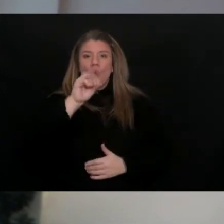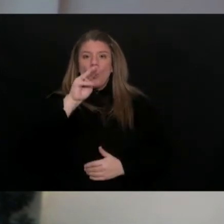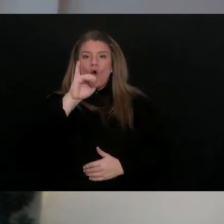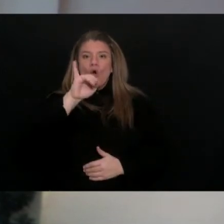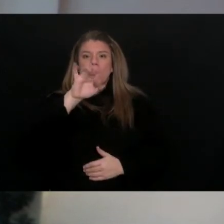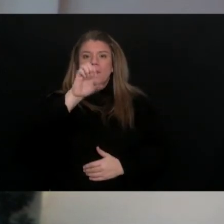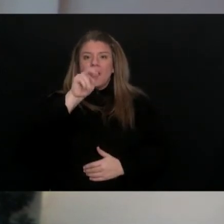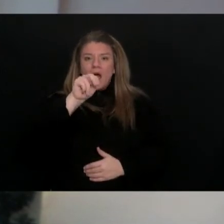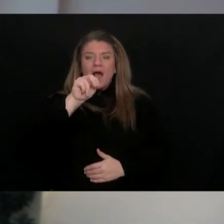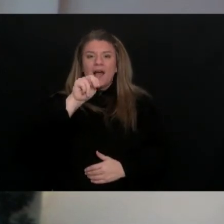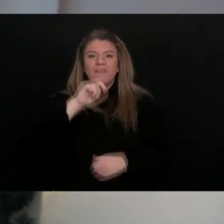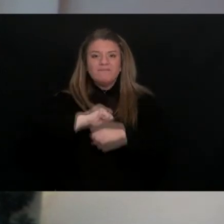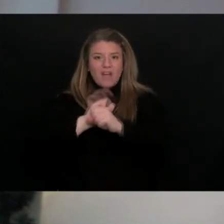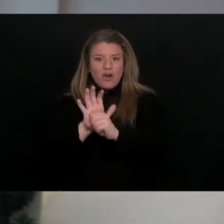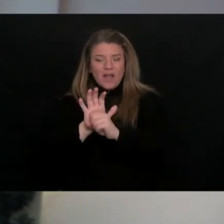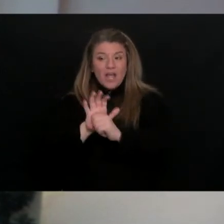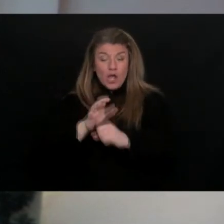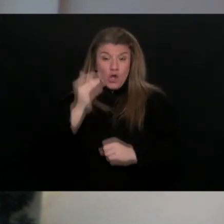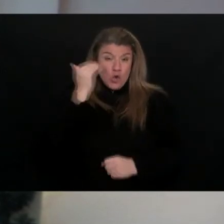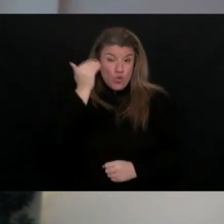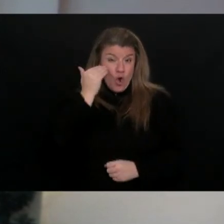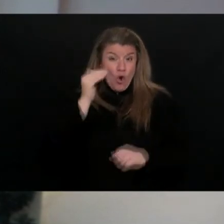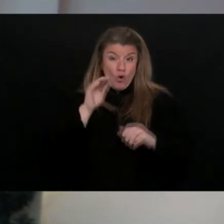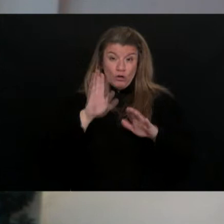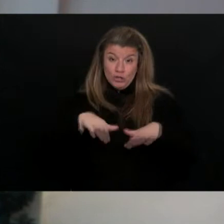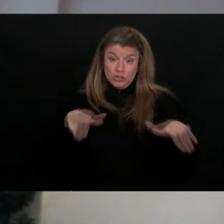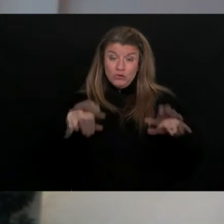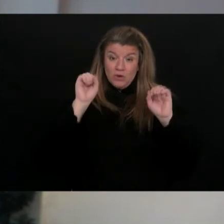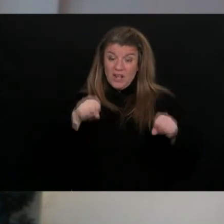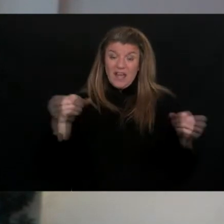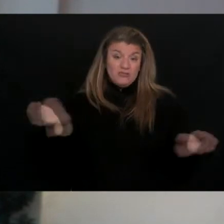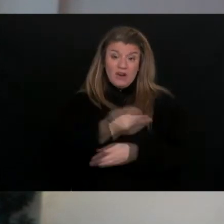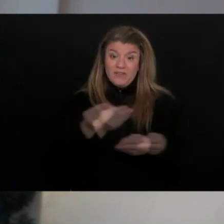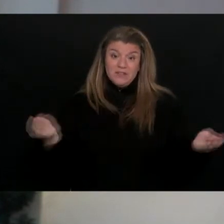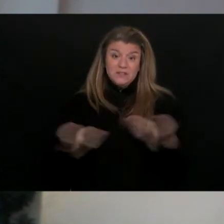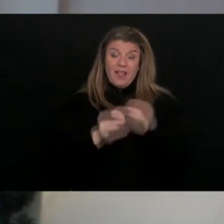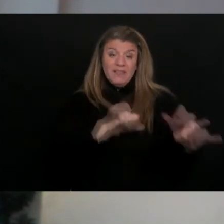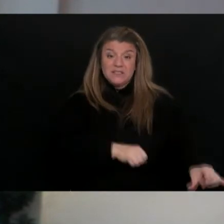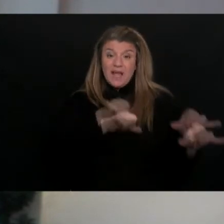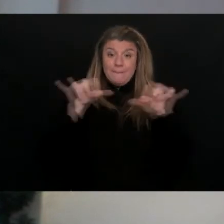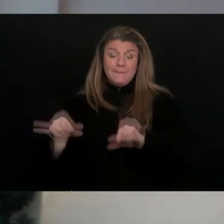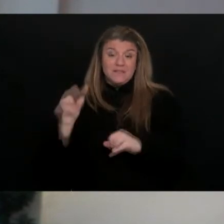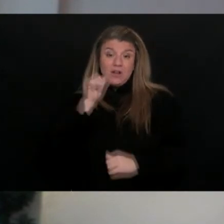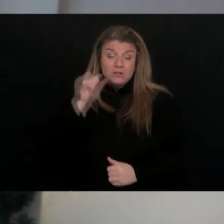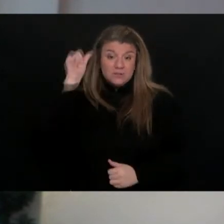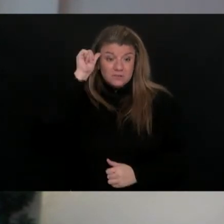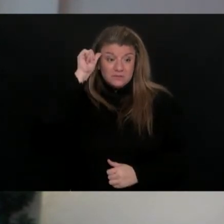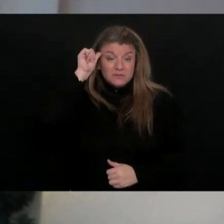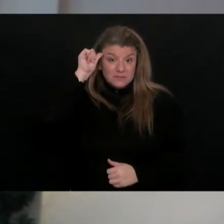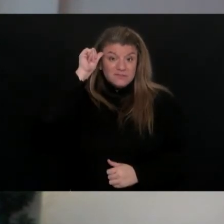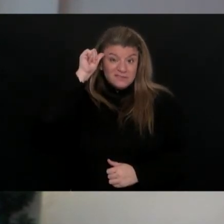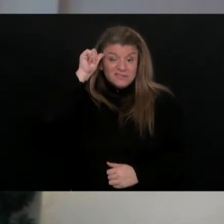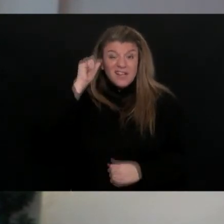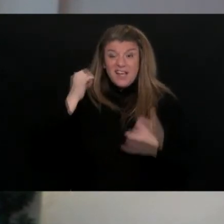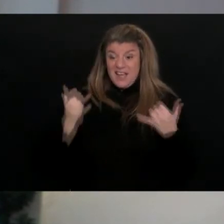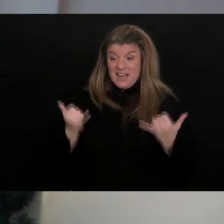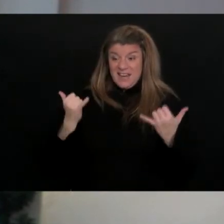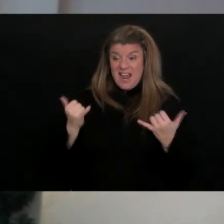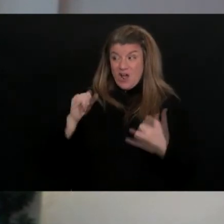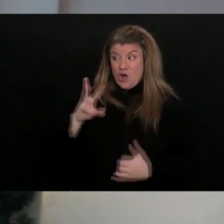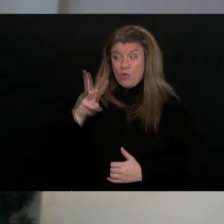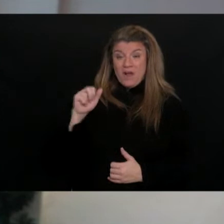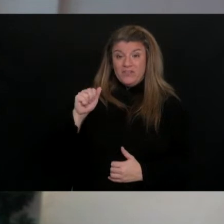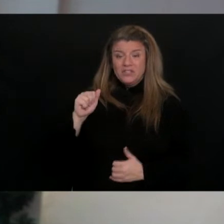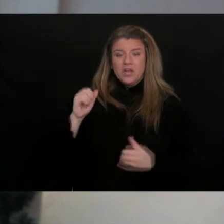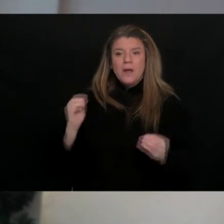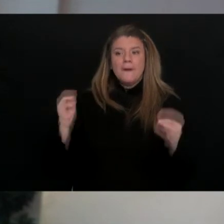know that children can transmit COVID-19 now just as well as adults. And in West Virginia, over a